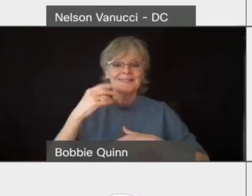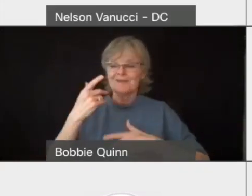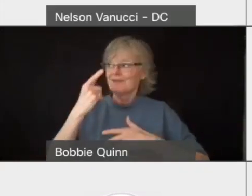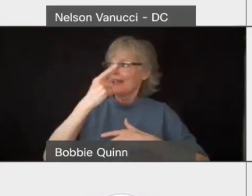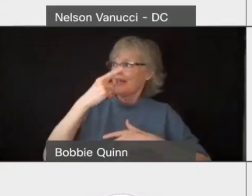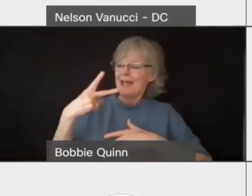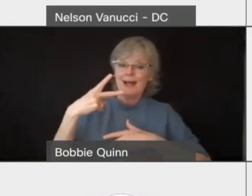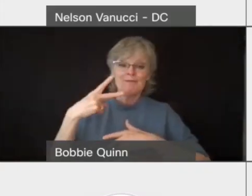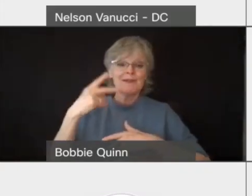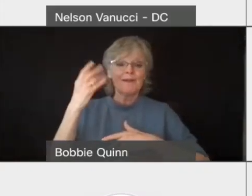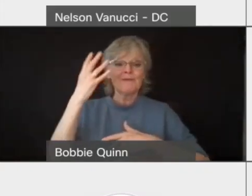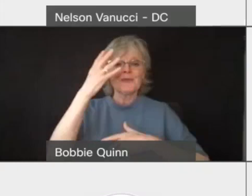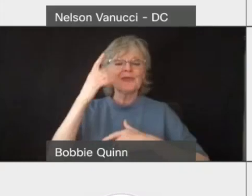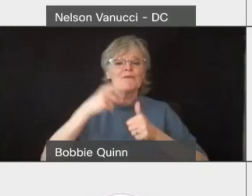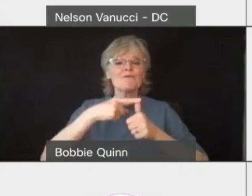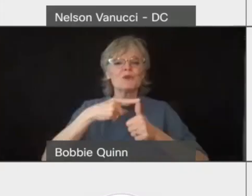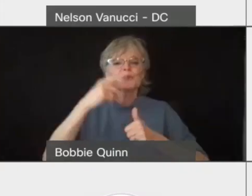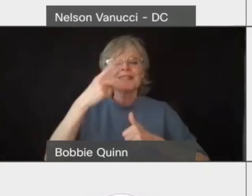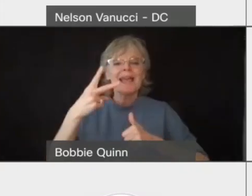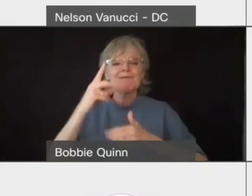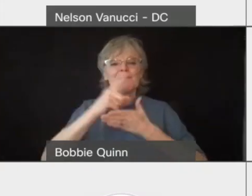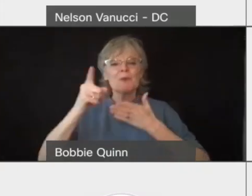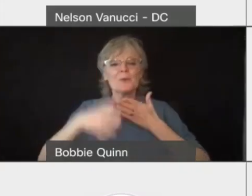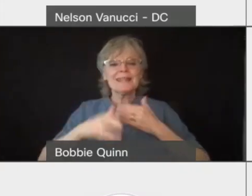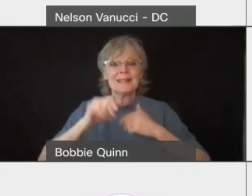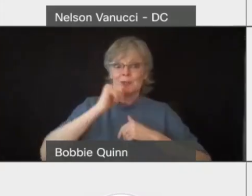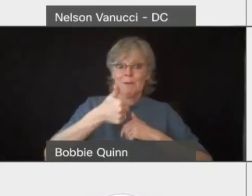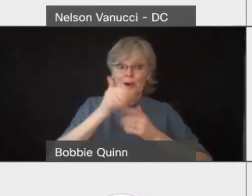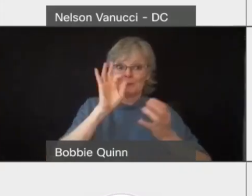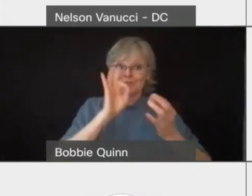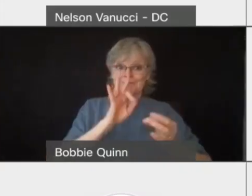beautiful weekend. The first half, tomorrow is supposed to be sunny and nice out.